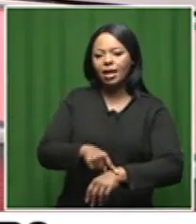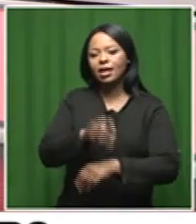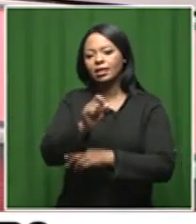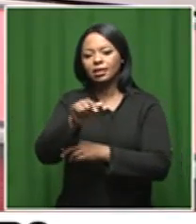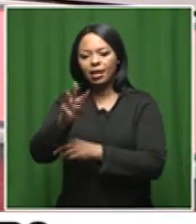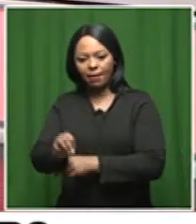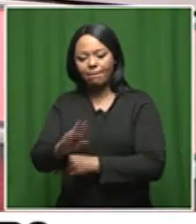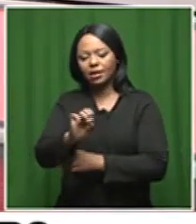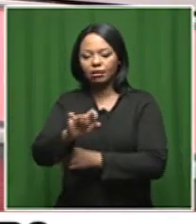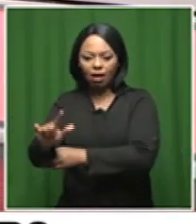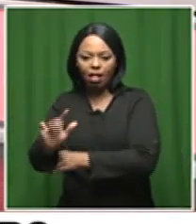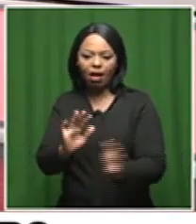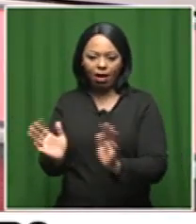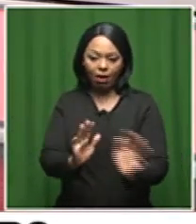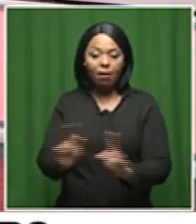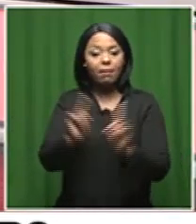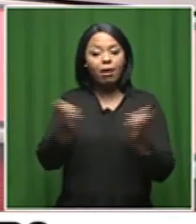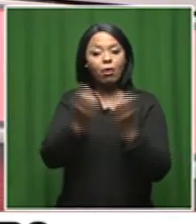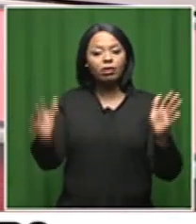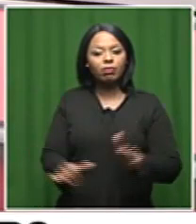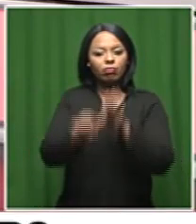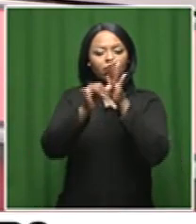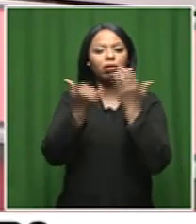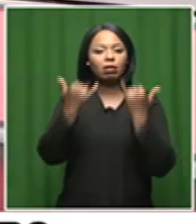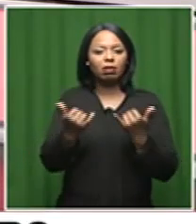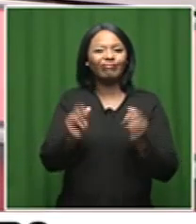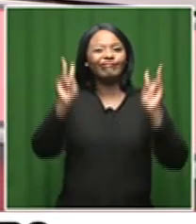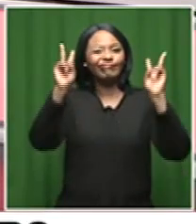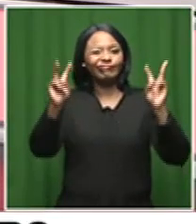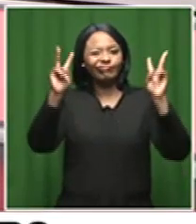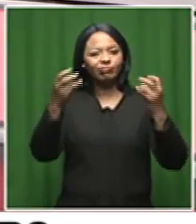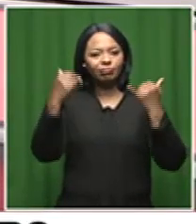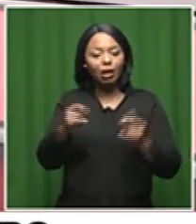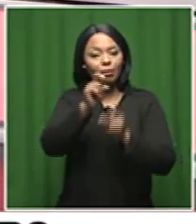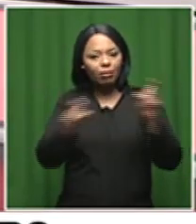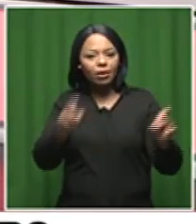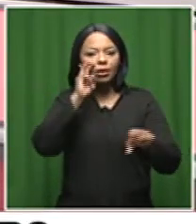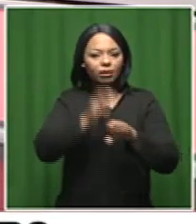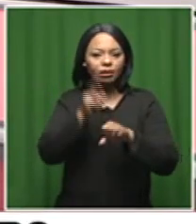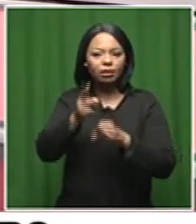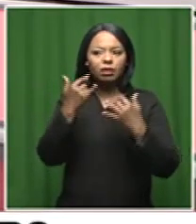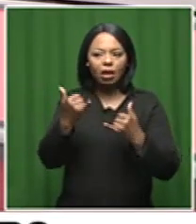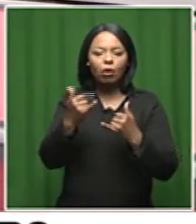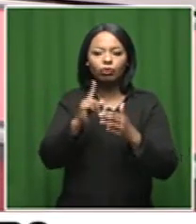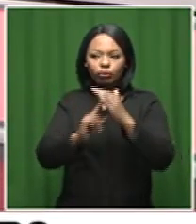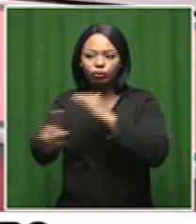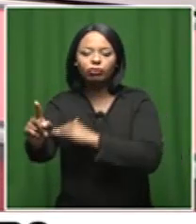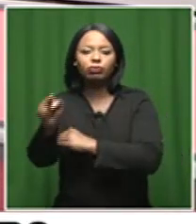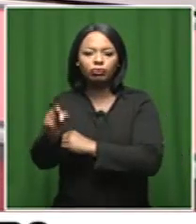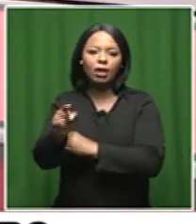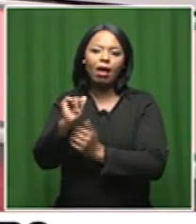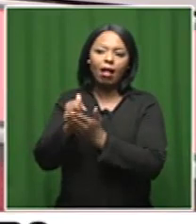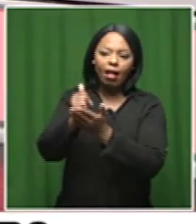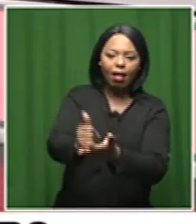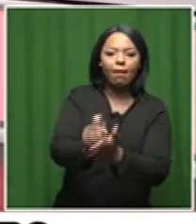follow that. But no, also importantly, what we're talking about on the show today is the importance of the people that actually go out and treat and help in assisting